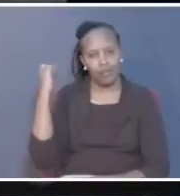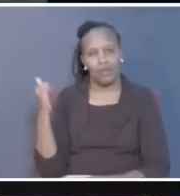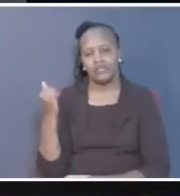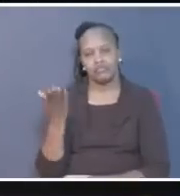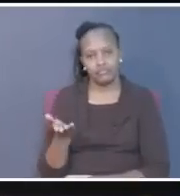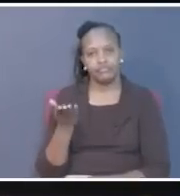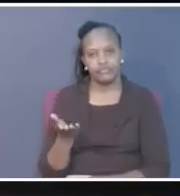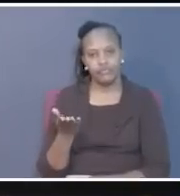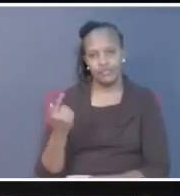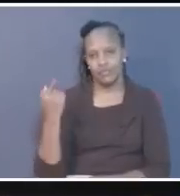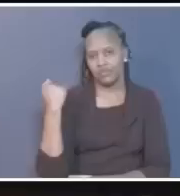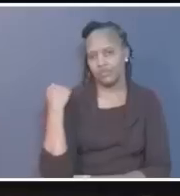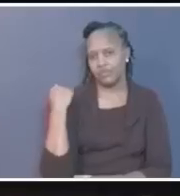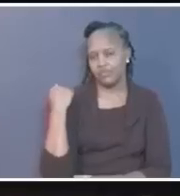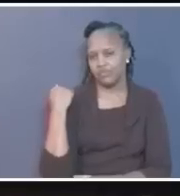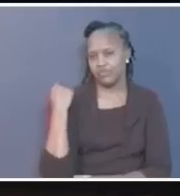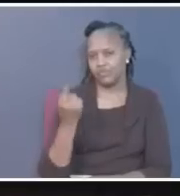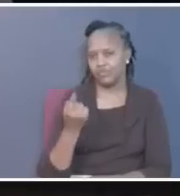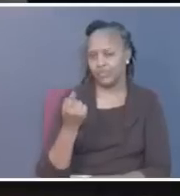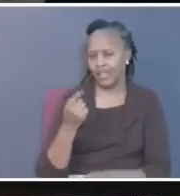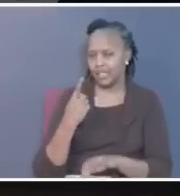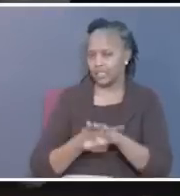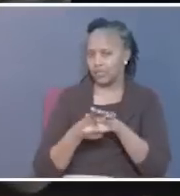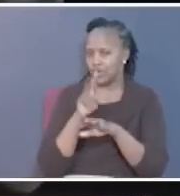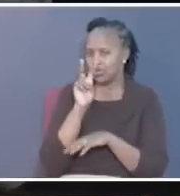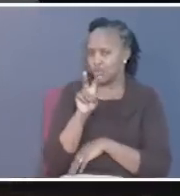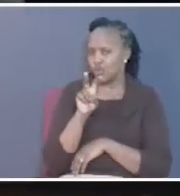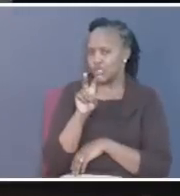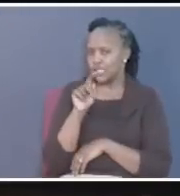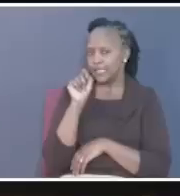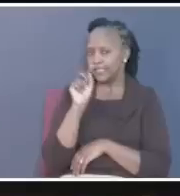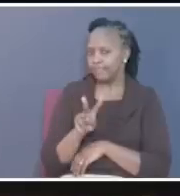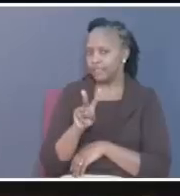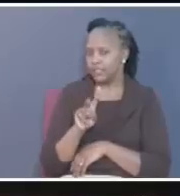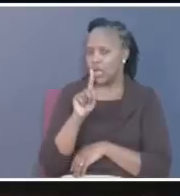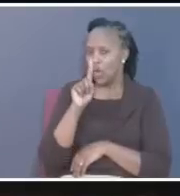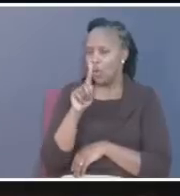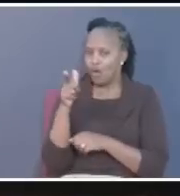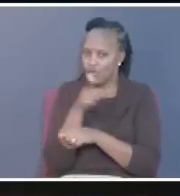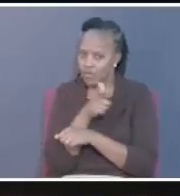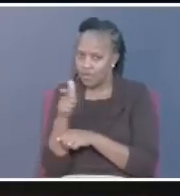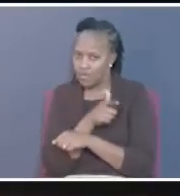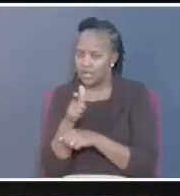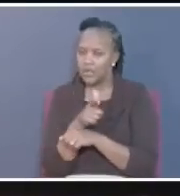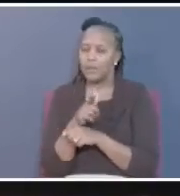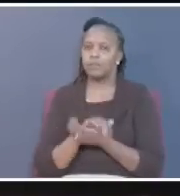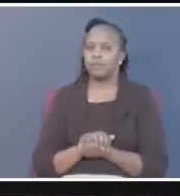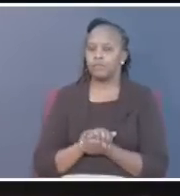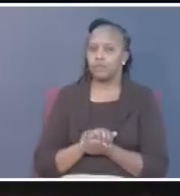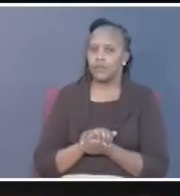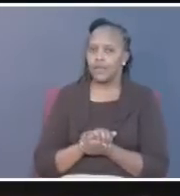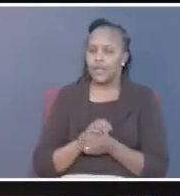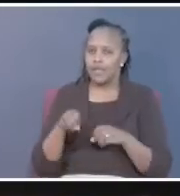Recently, as I watched the evening news, one of the media houses carried a story where a father,